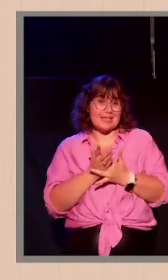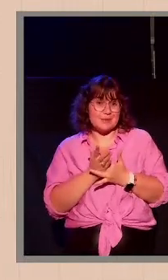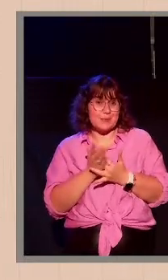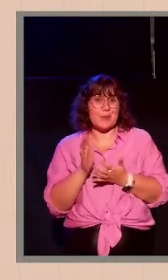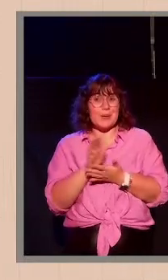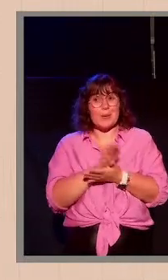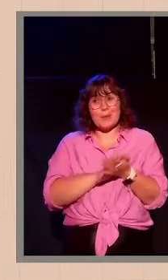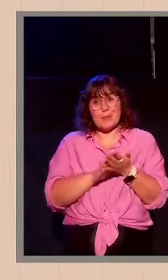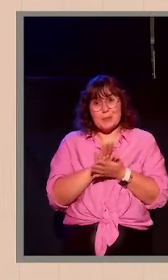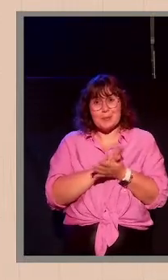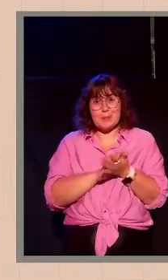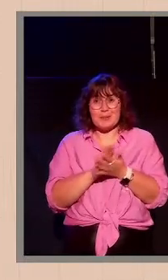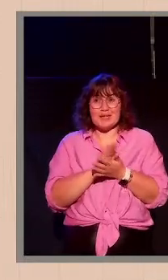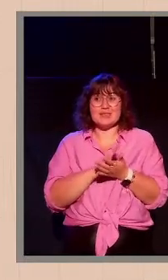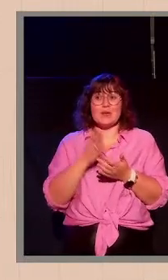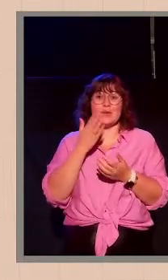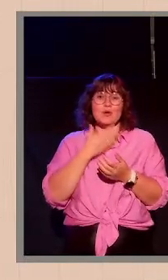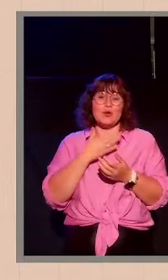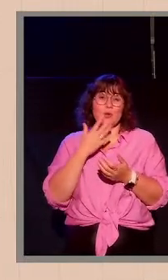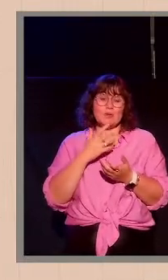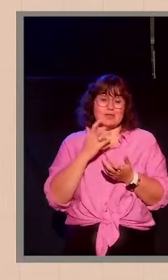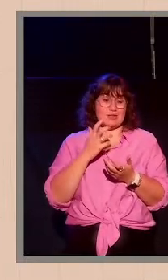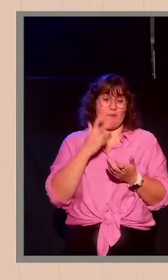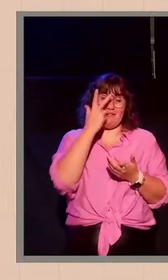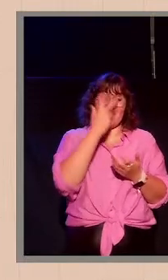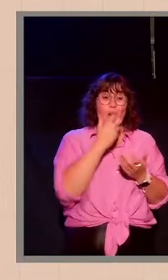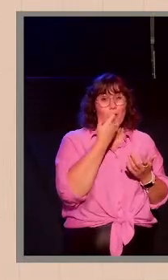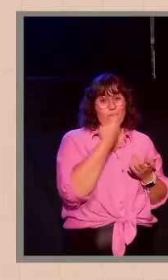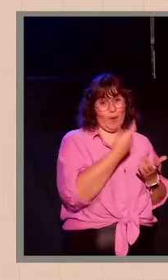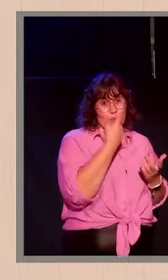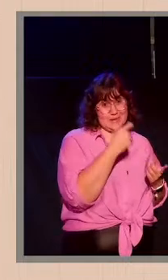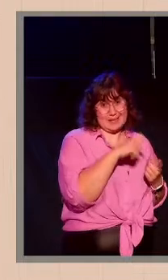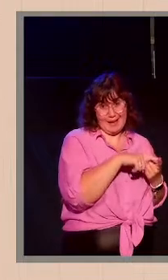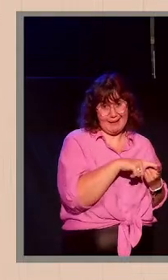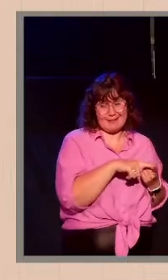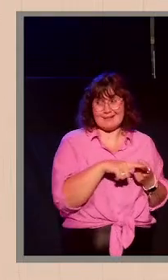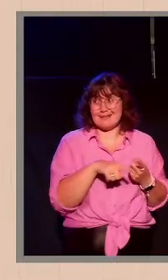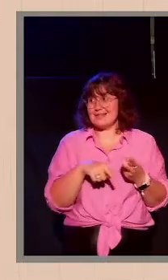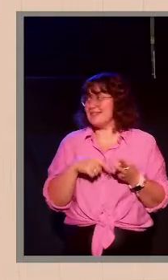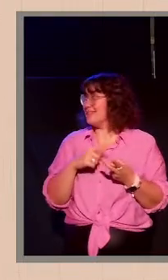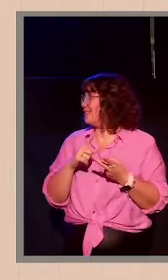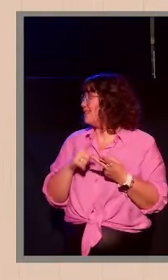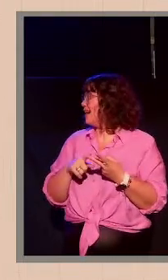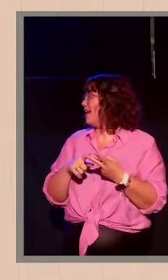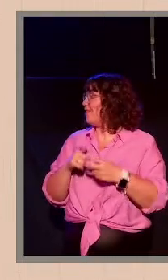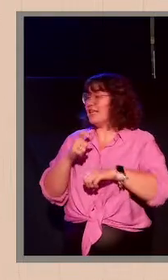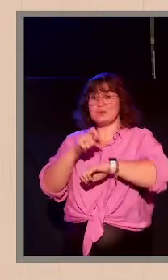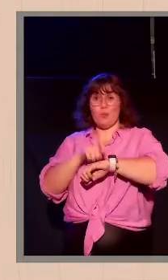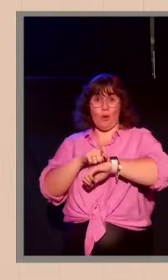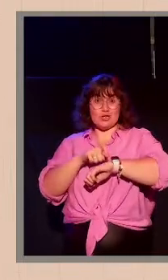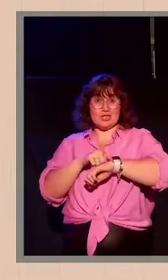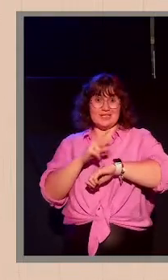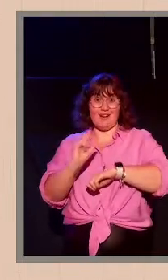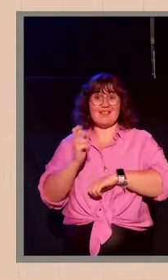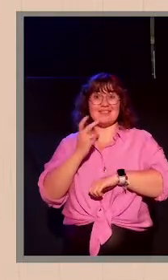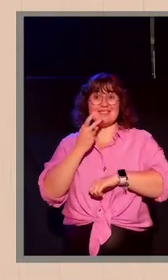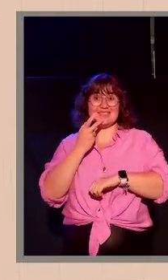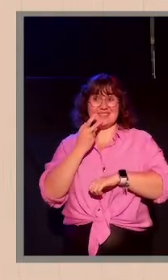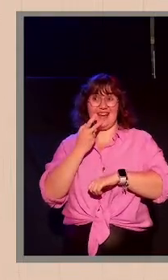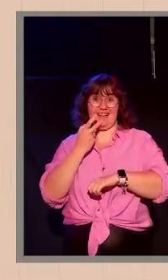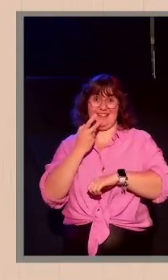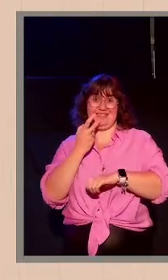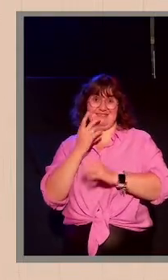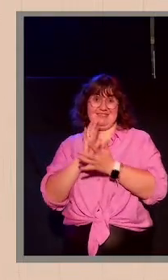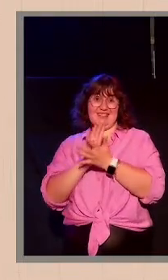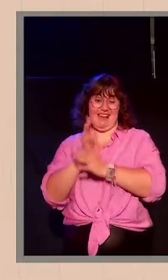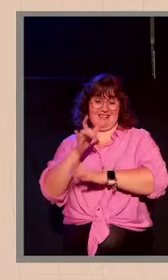it runs on very, very old phones. It runs on these watches. Some of these now are second-hand ones